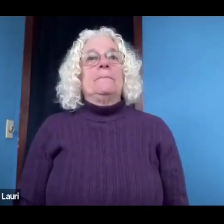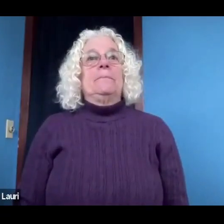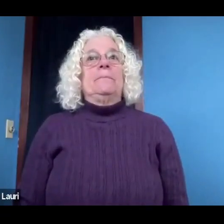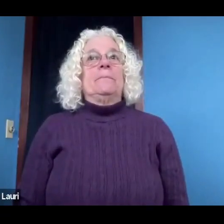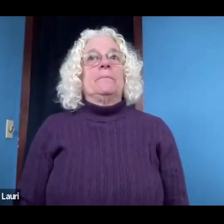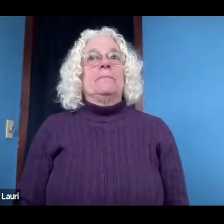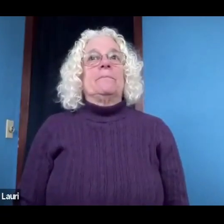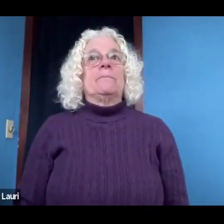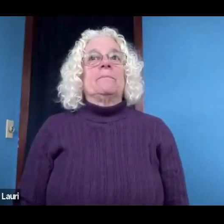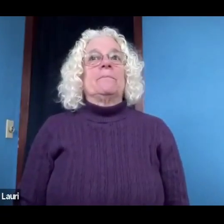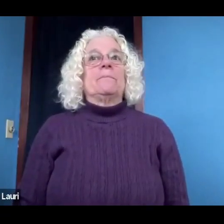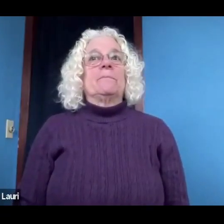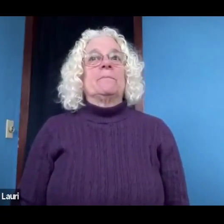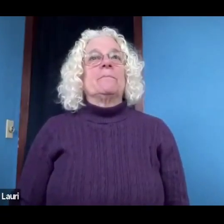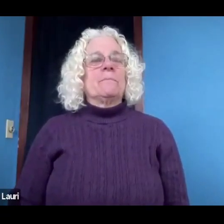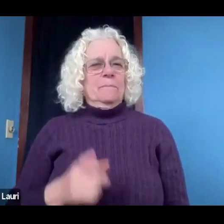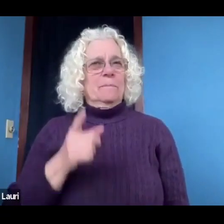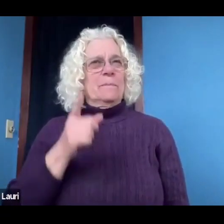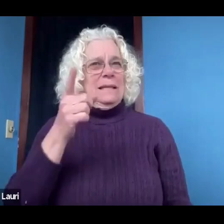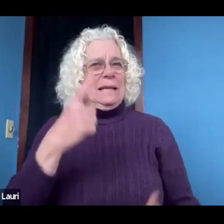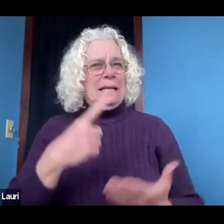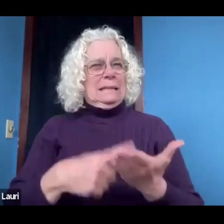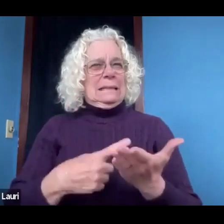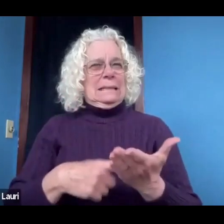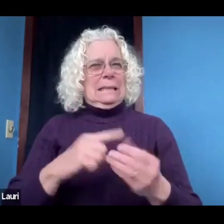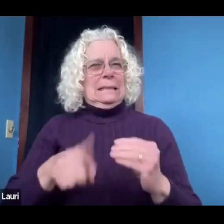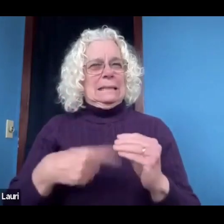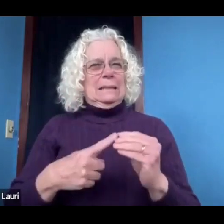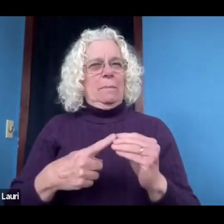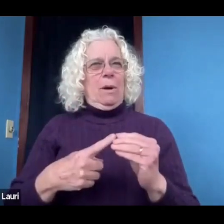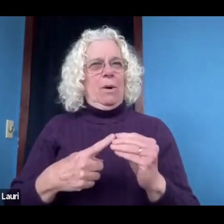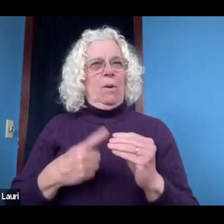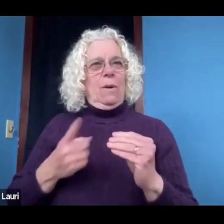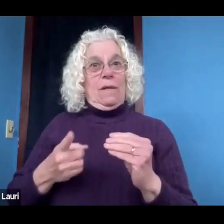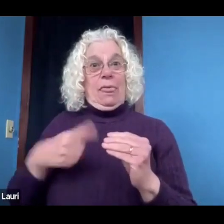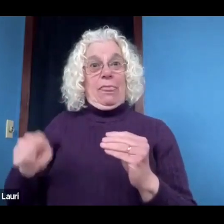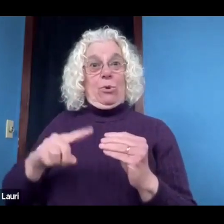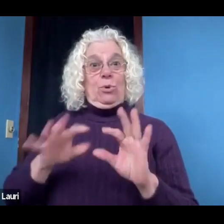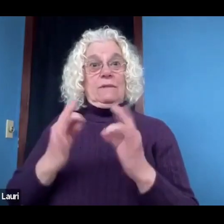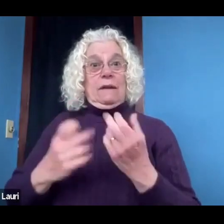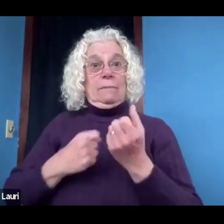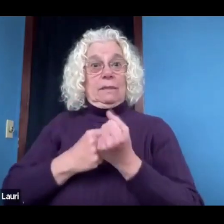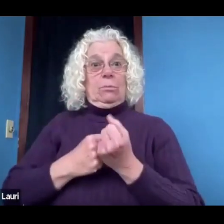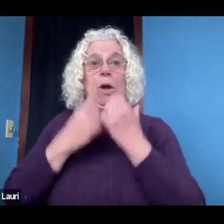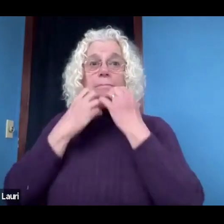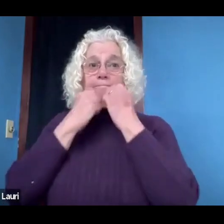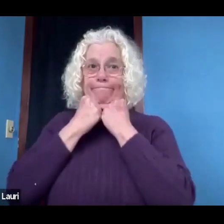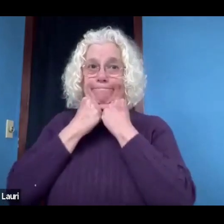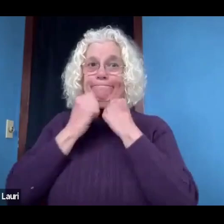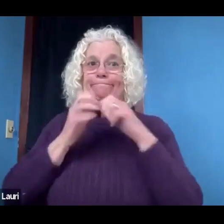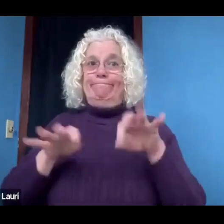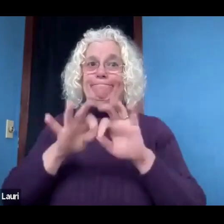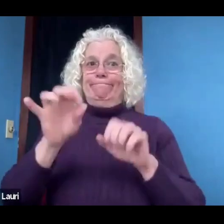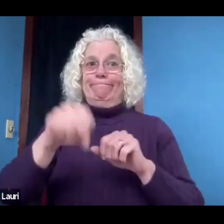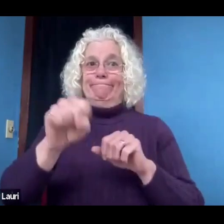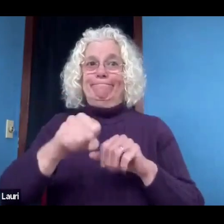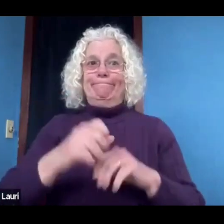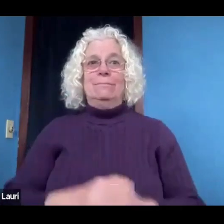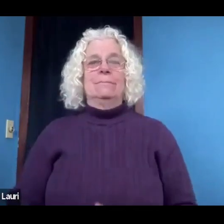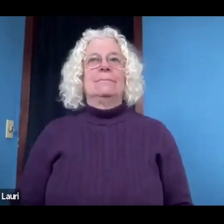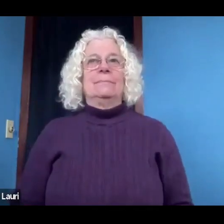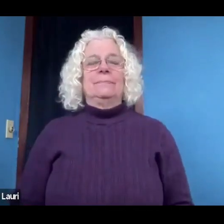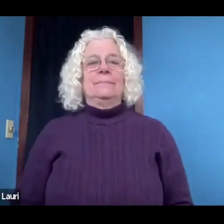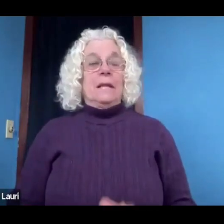And I want to take a moment just to talk about a little bit about the value of those family supports, because, it's valuable